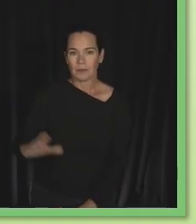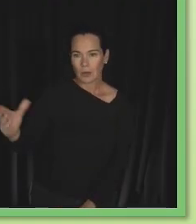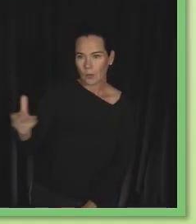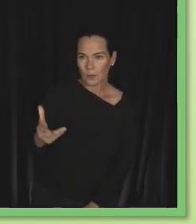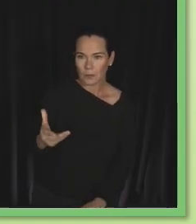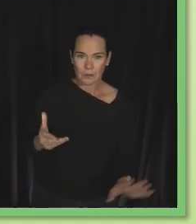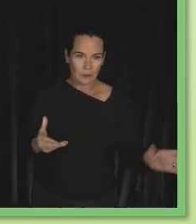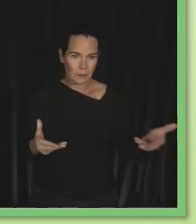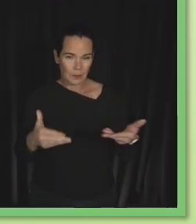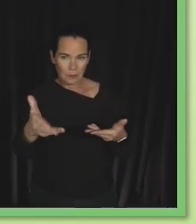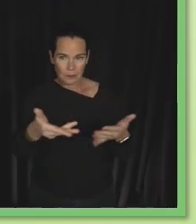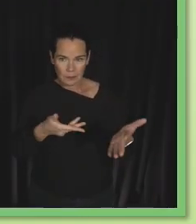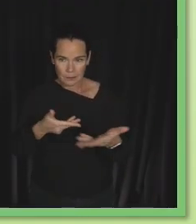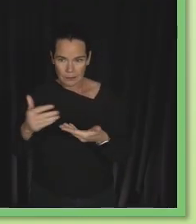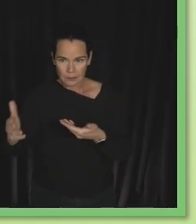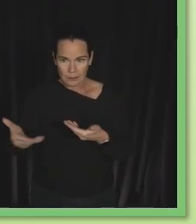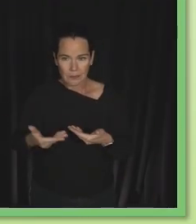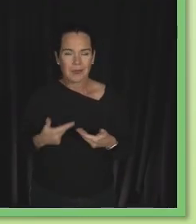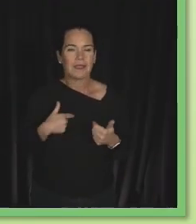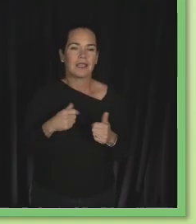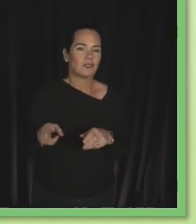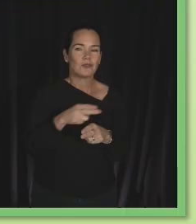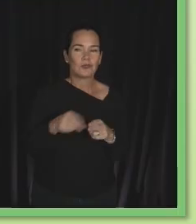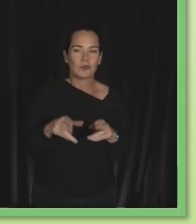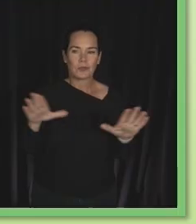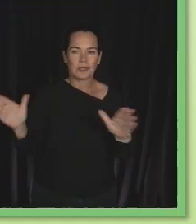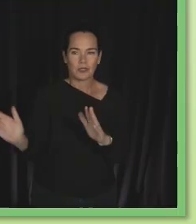Welcome everyone. So let's start with a quick intro.